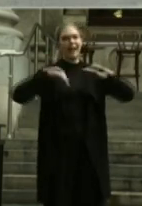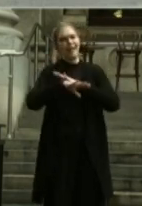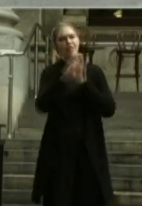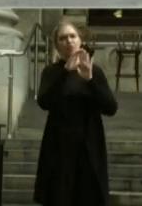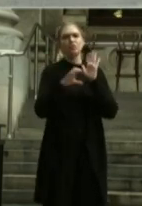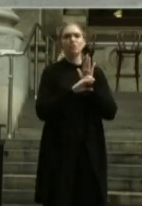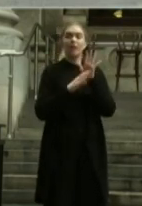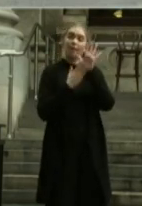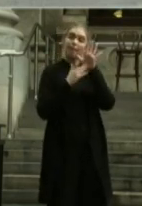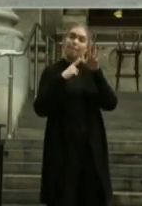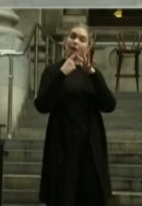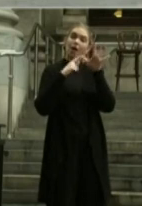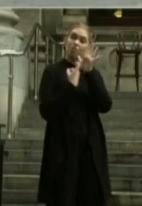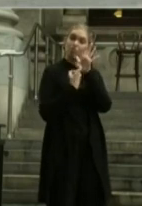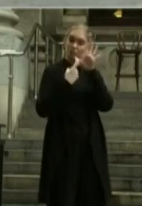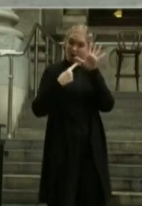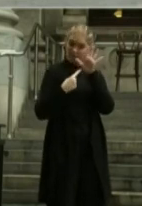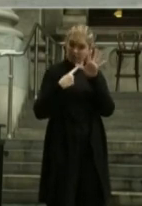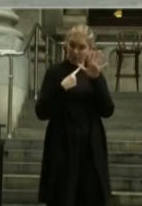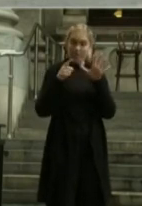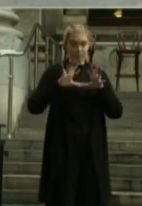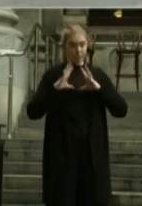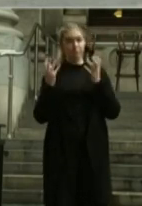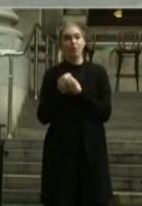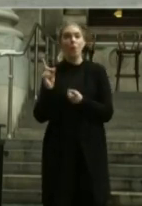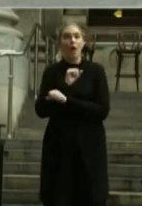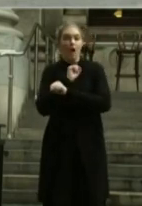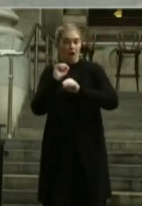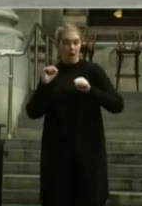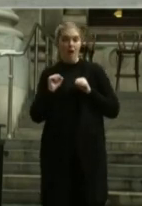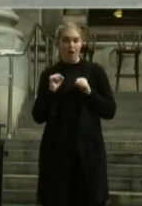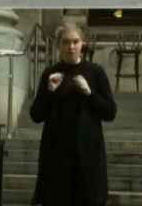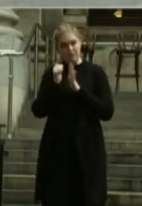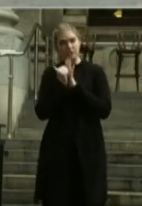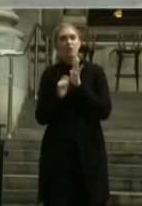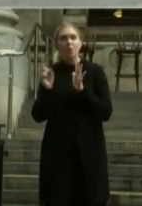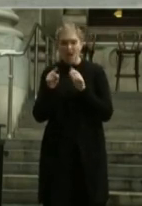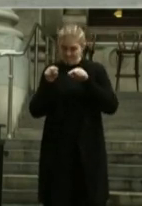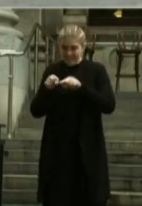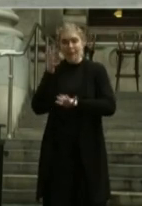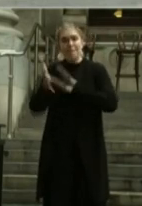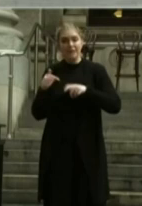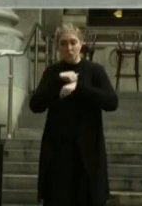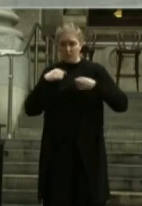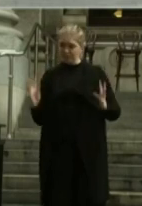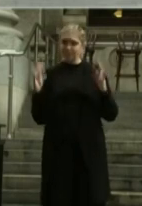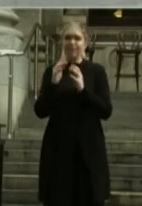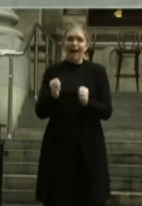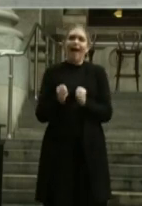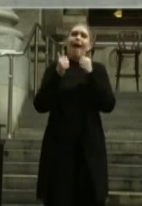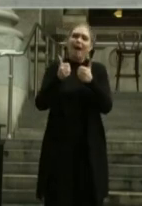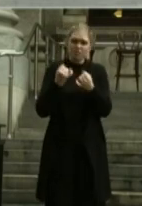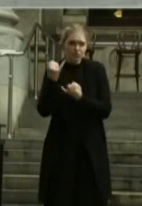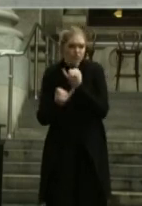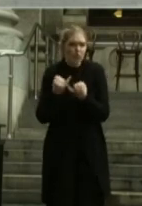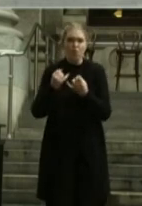Makarrata is the culmination of our agenda and coming together after a struggle. It captures our aspirations for